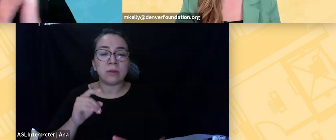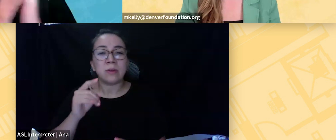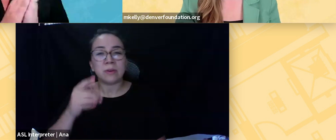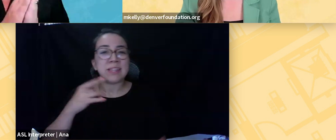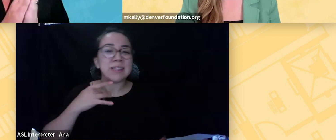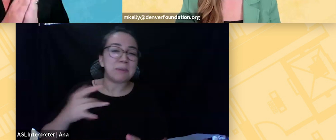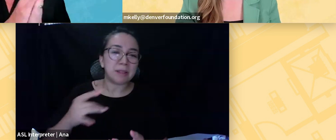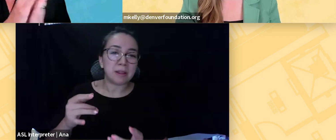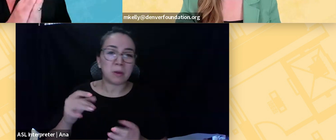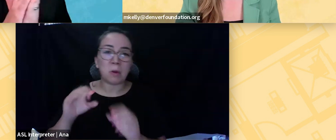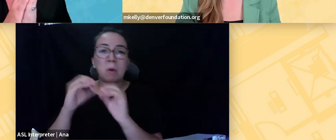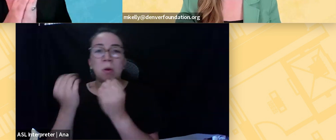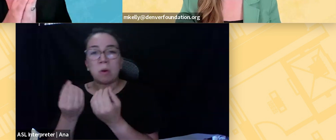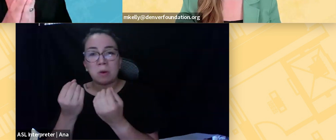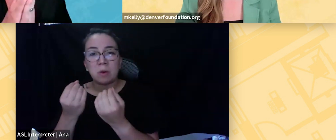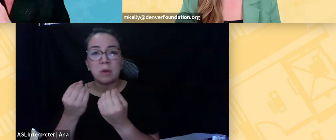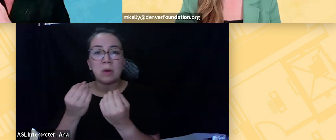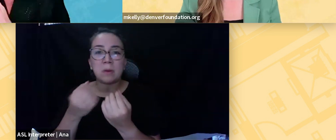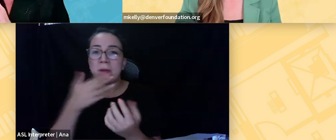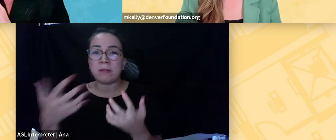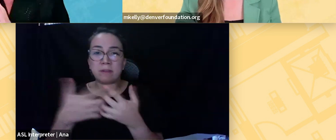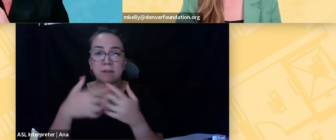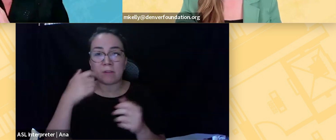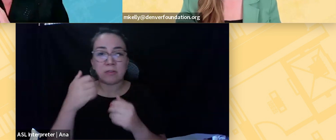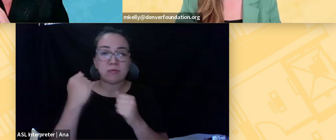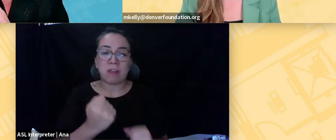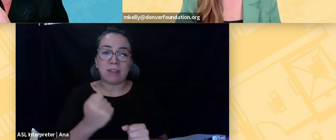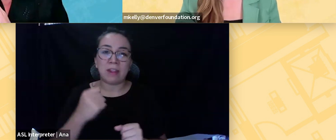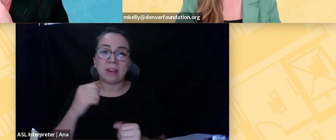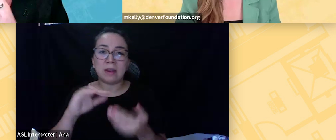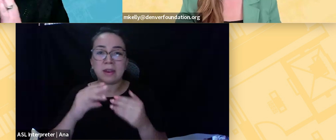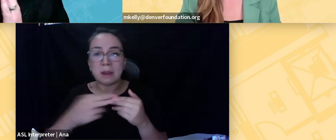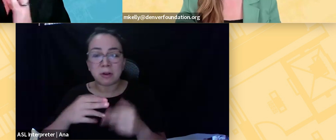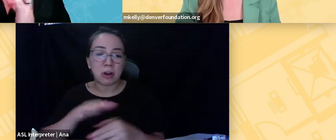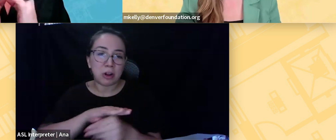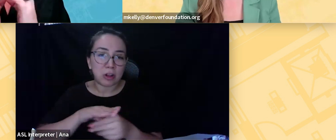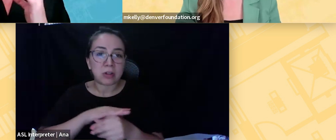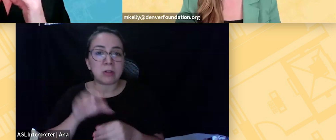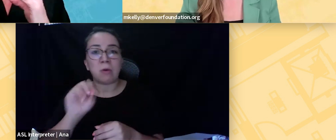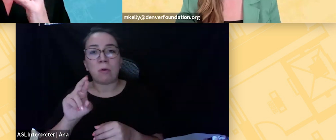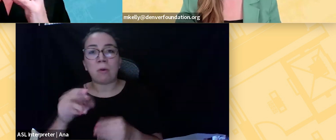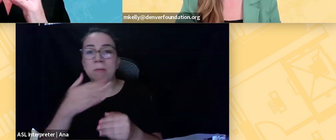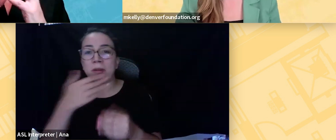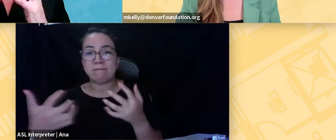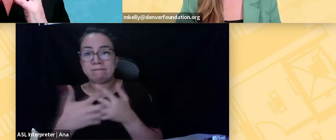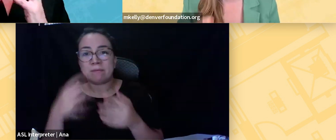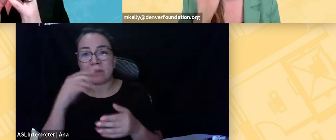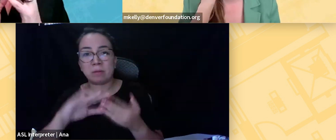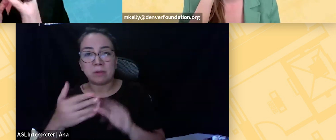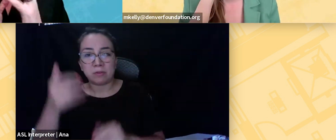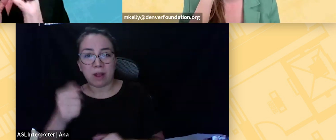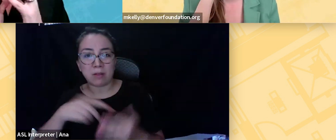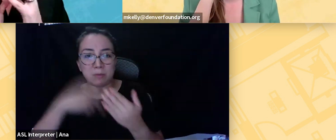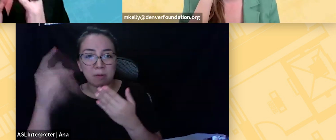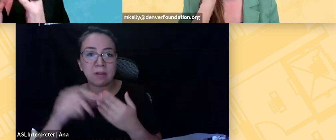typically, organizations either are a better fit for strengthening neighborhoods or a better fit for the community grants program. It's not